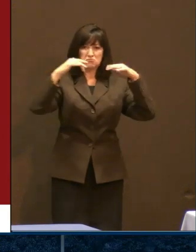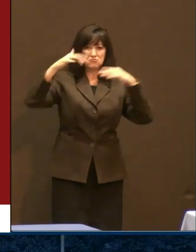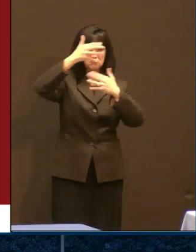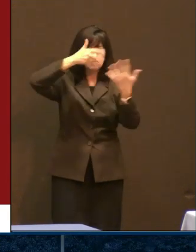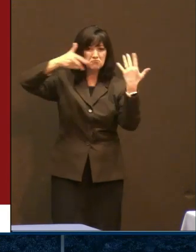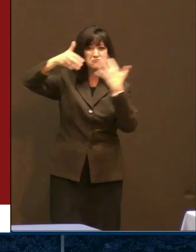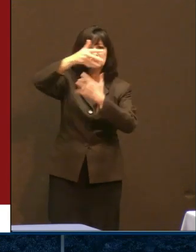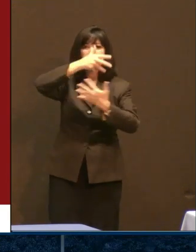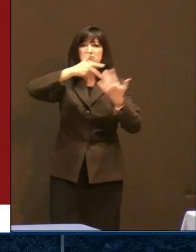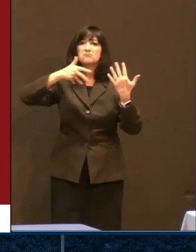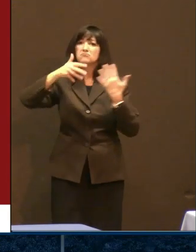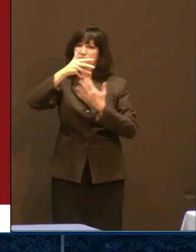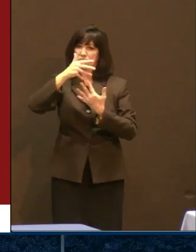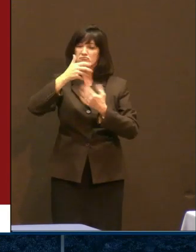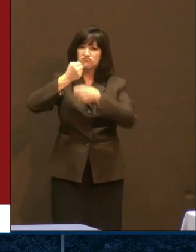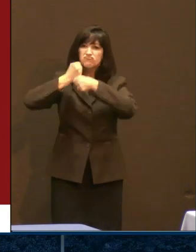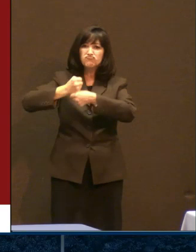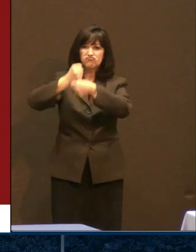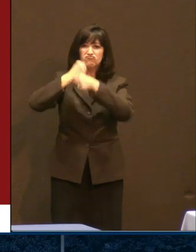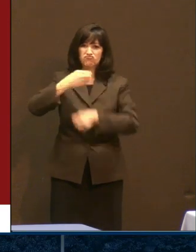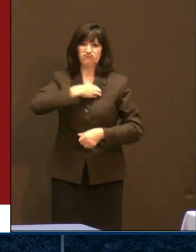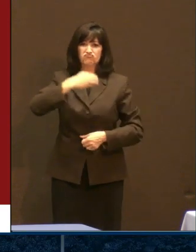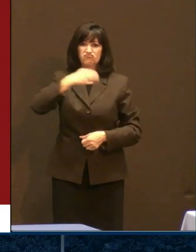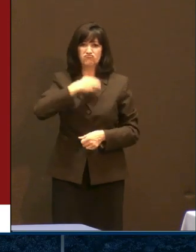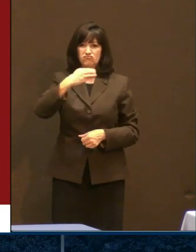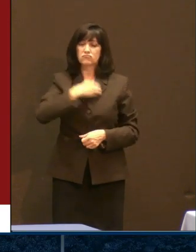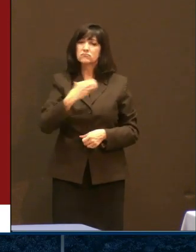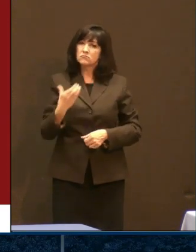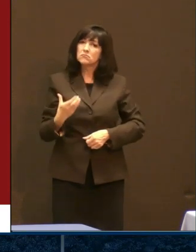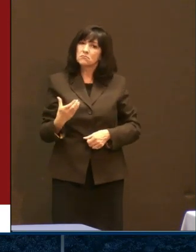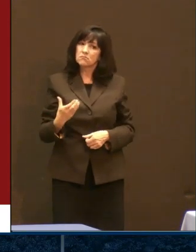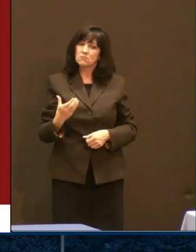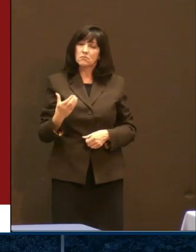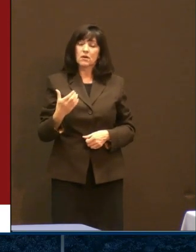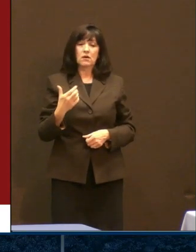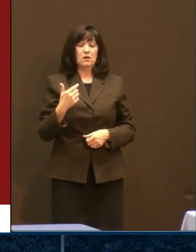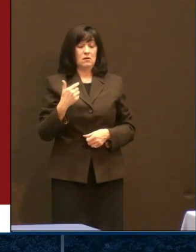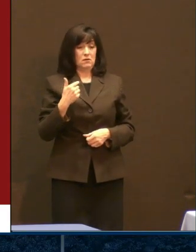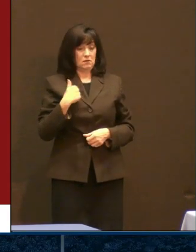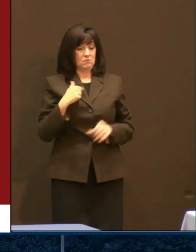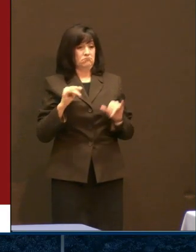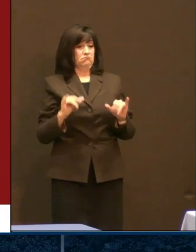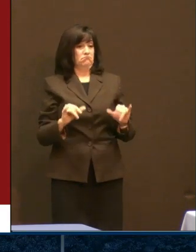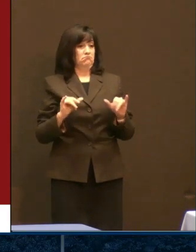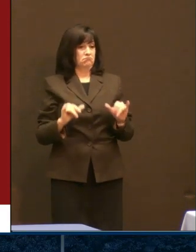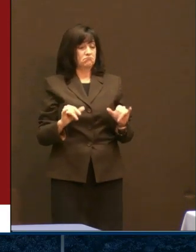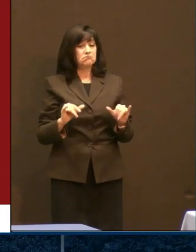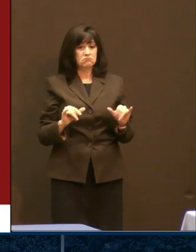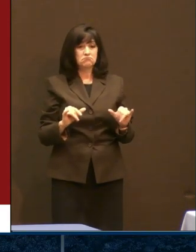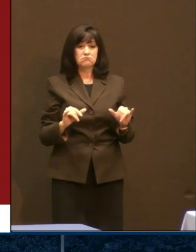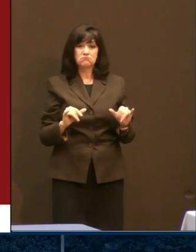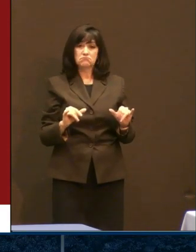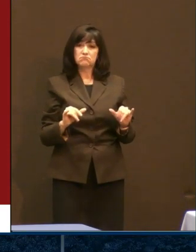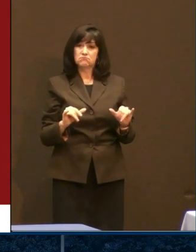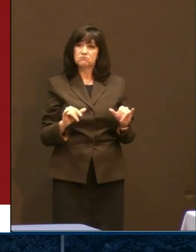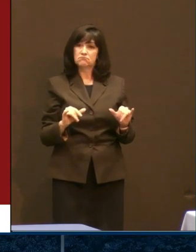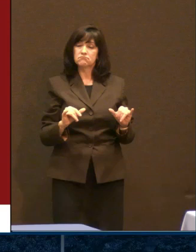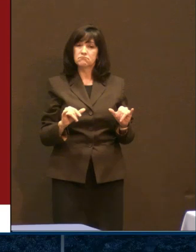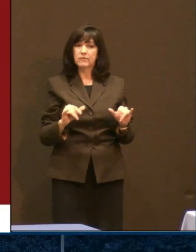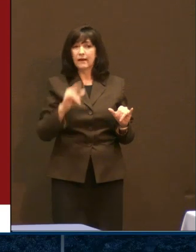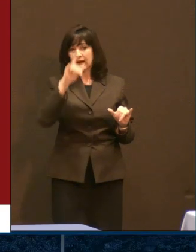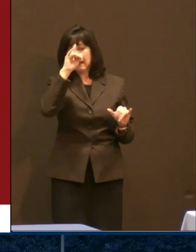doing that. I guess I would have hoped that the protesters were more here to express